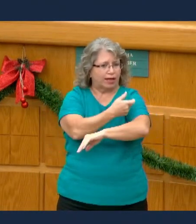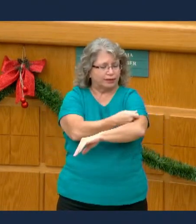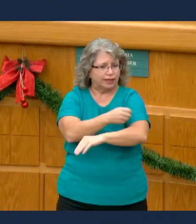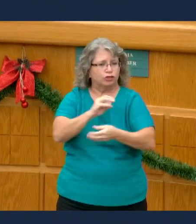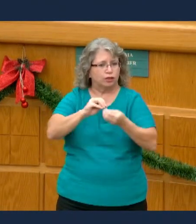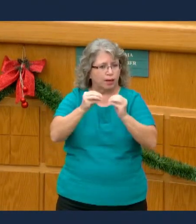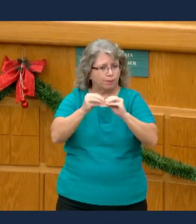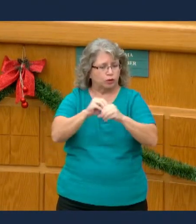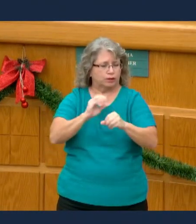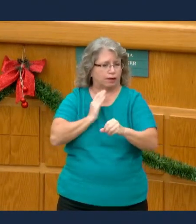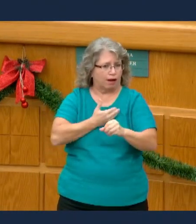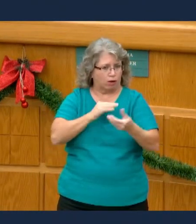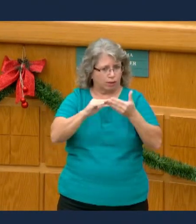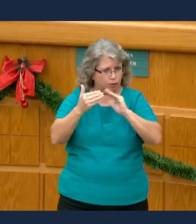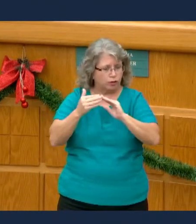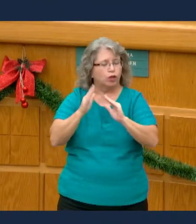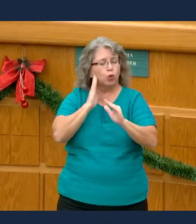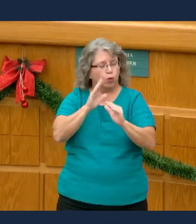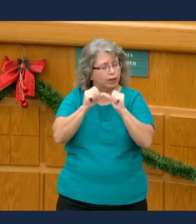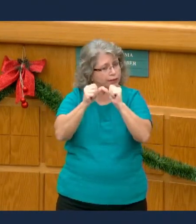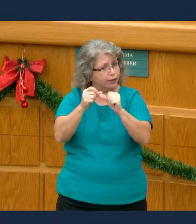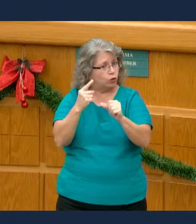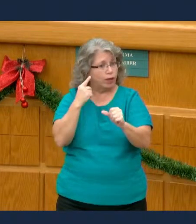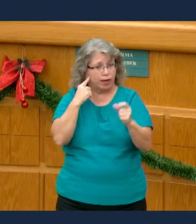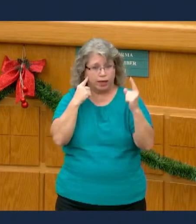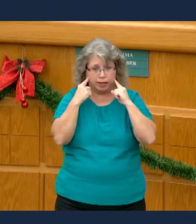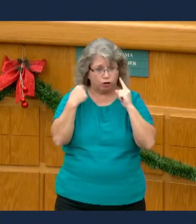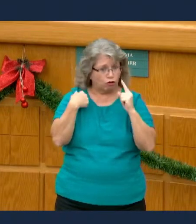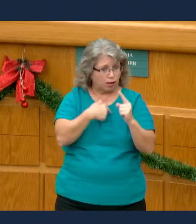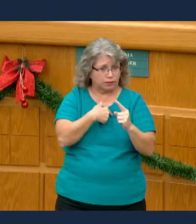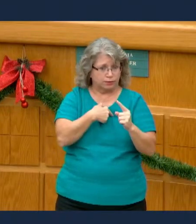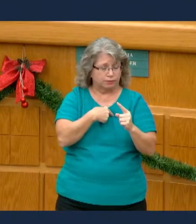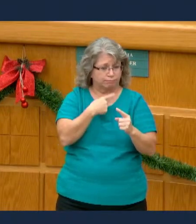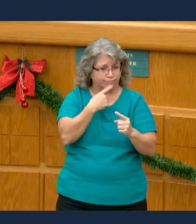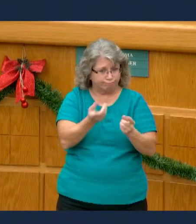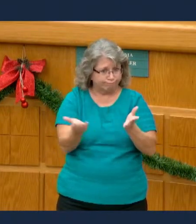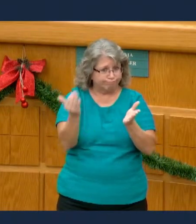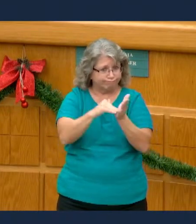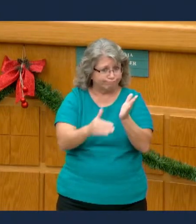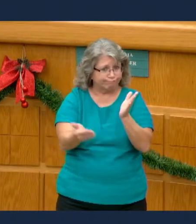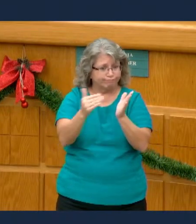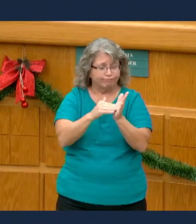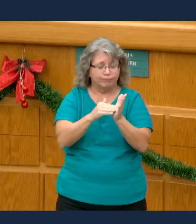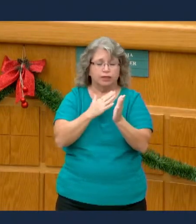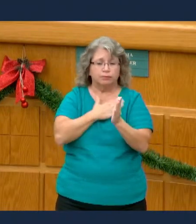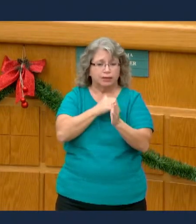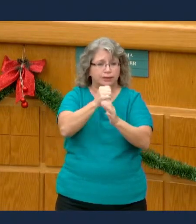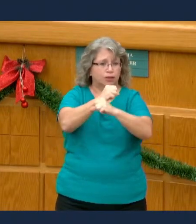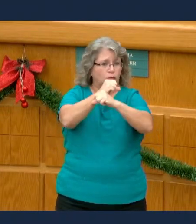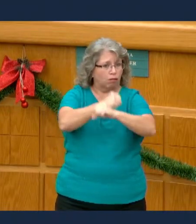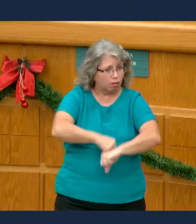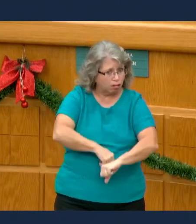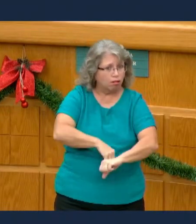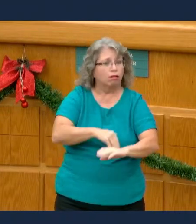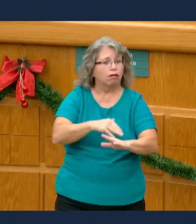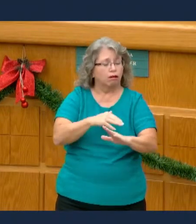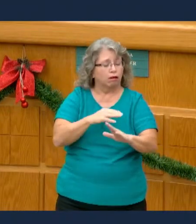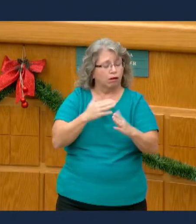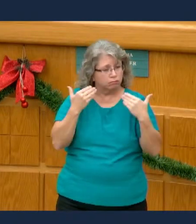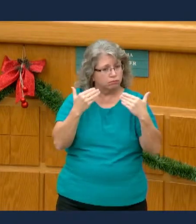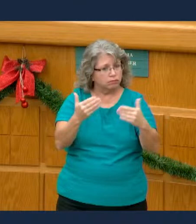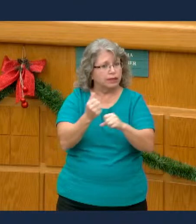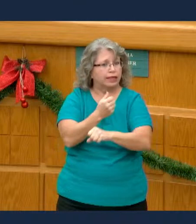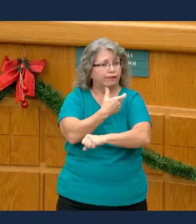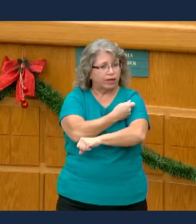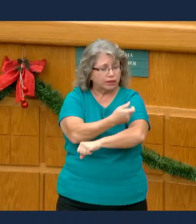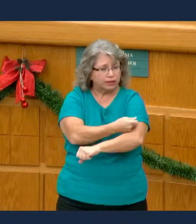continue to say that. So please, again, don't let your guard down. Get vaccinated, get informed, ask questions,